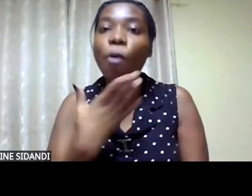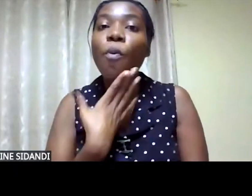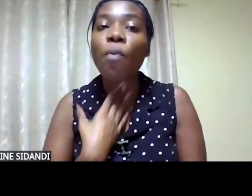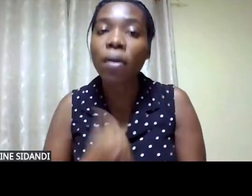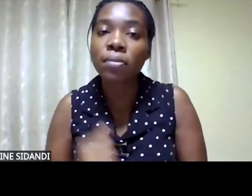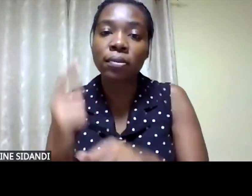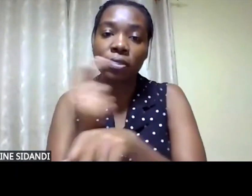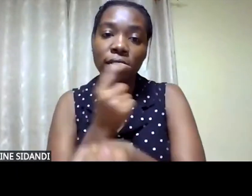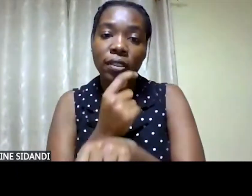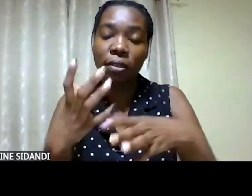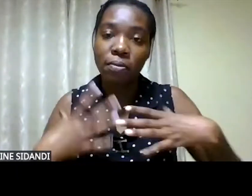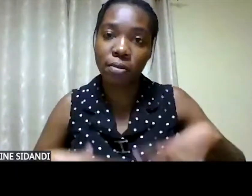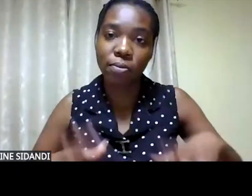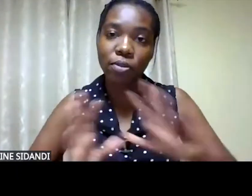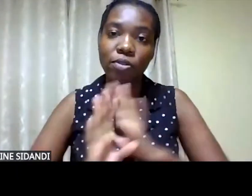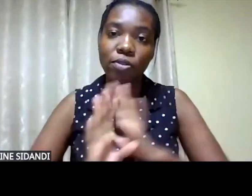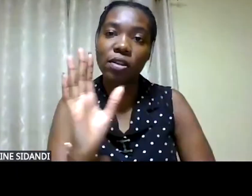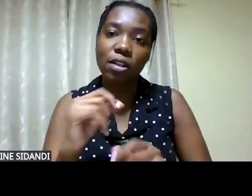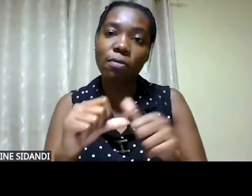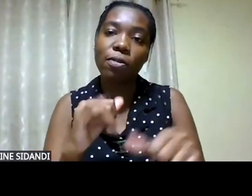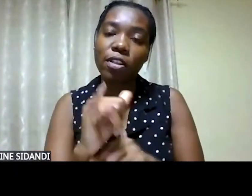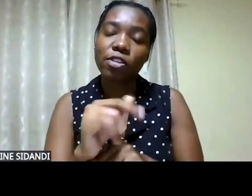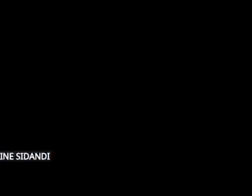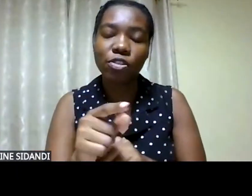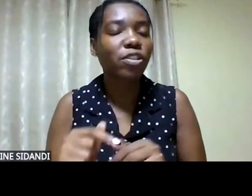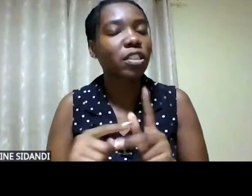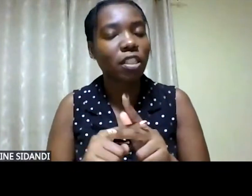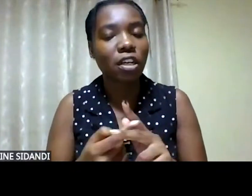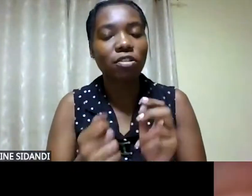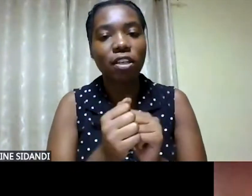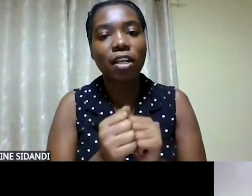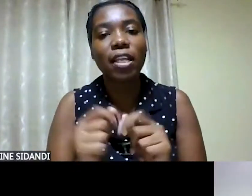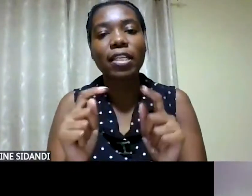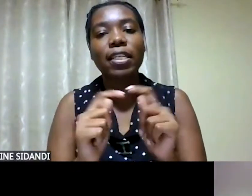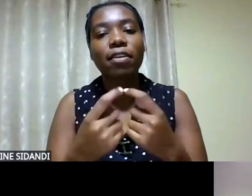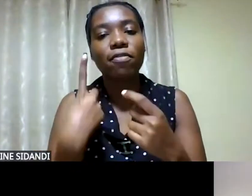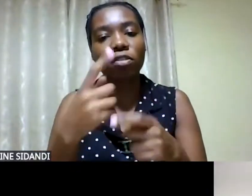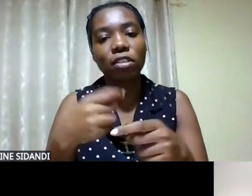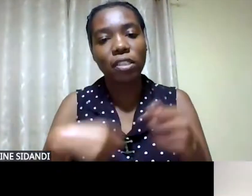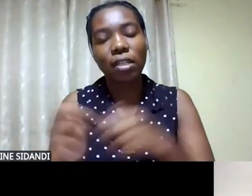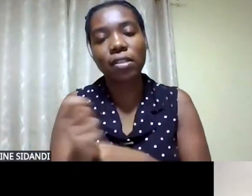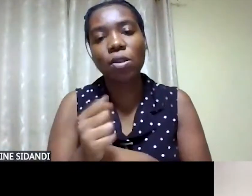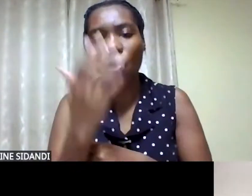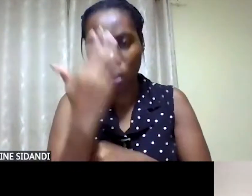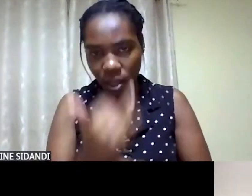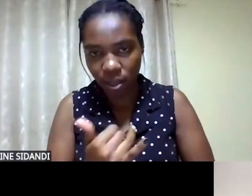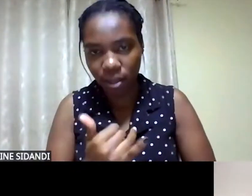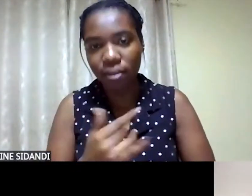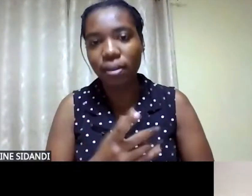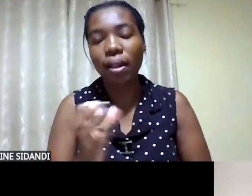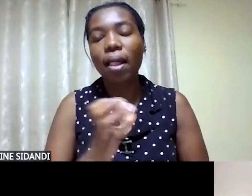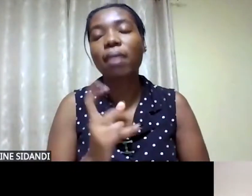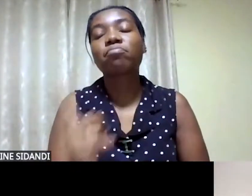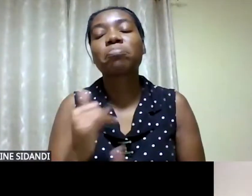train your people on it, or you just start with the sales team actually. Yeah, because they're the ones who are client facing.